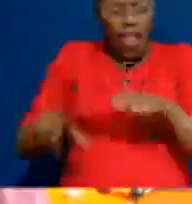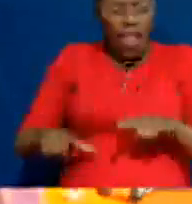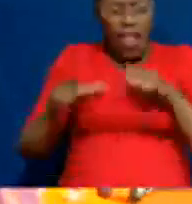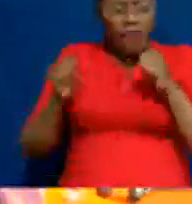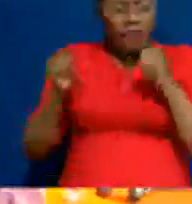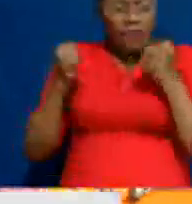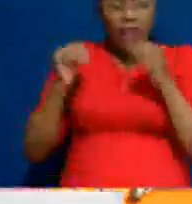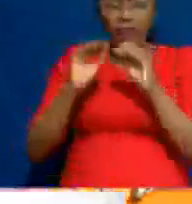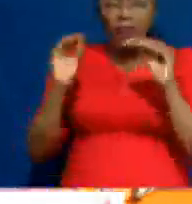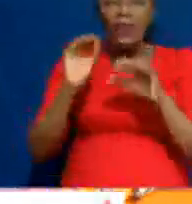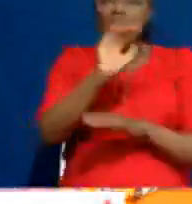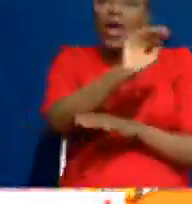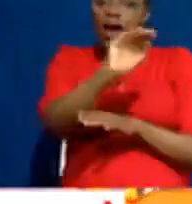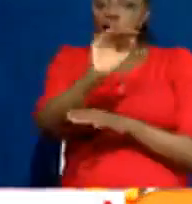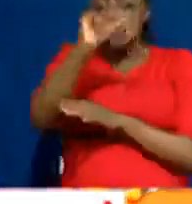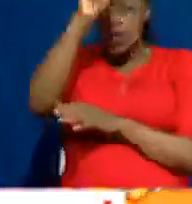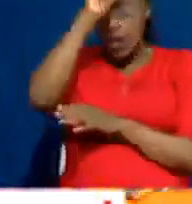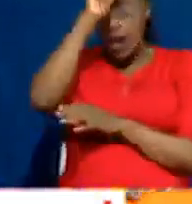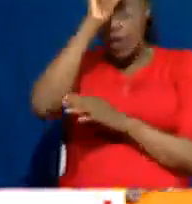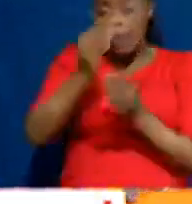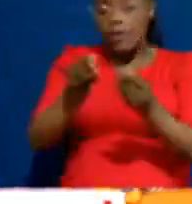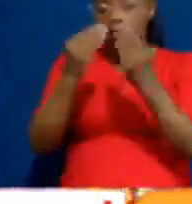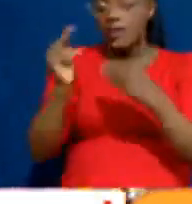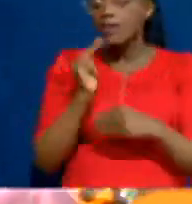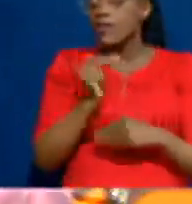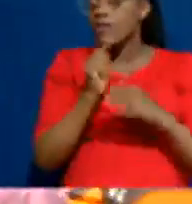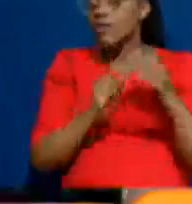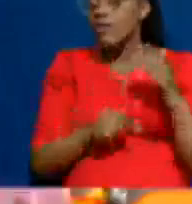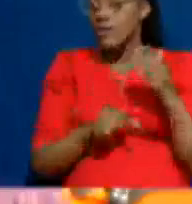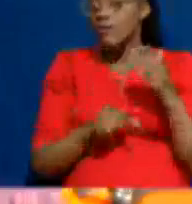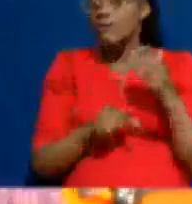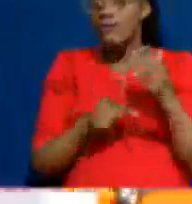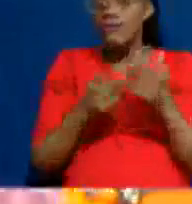serikali itupatie moto engines.